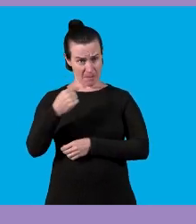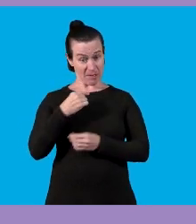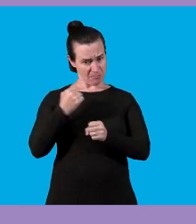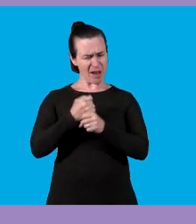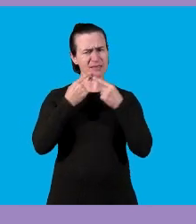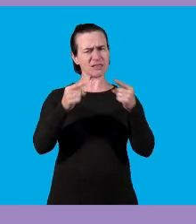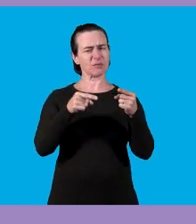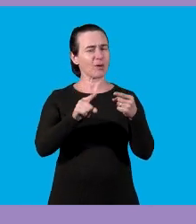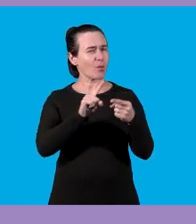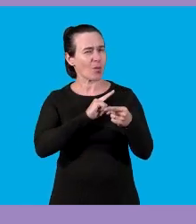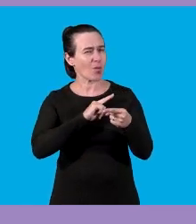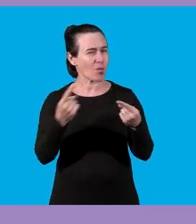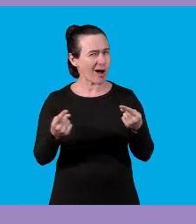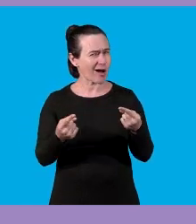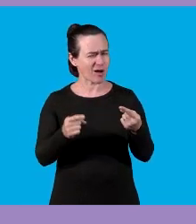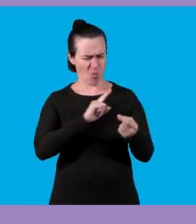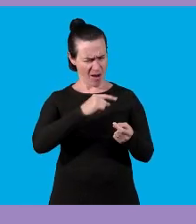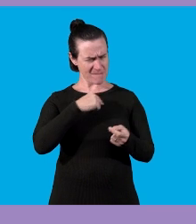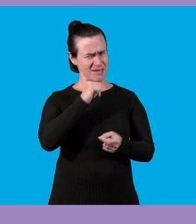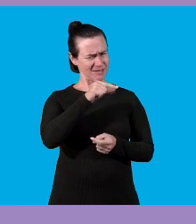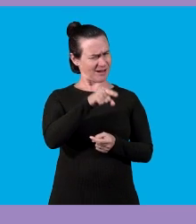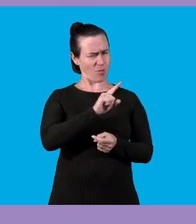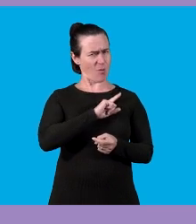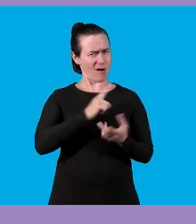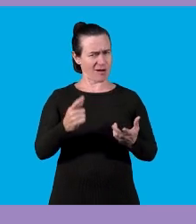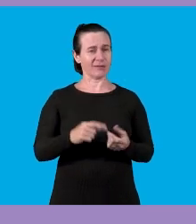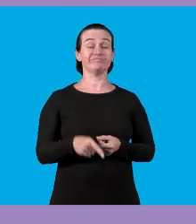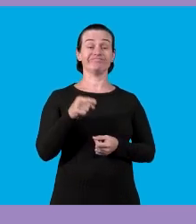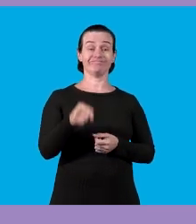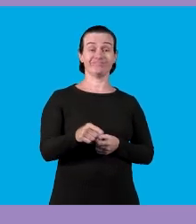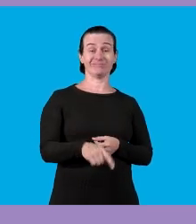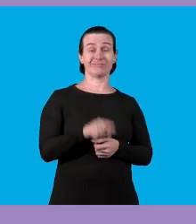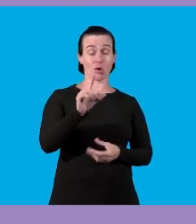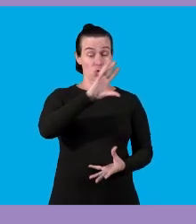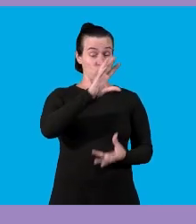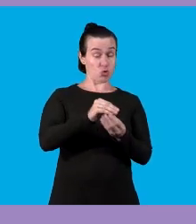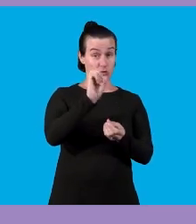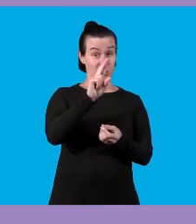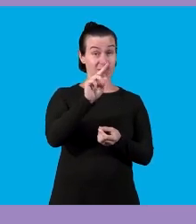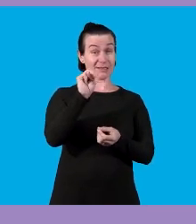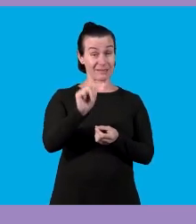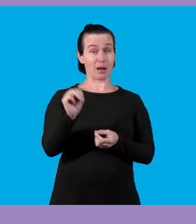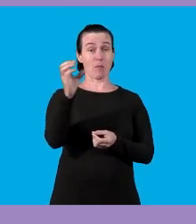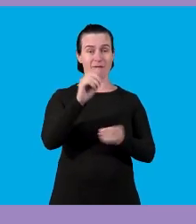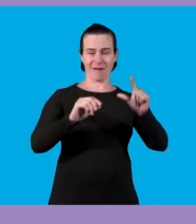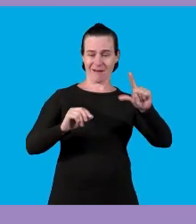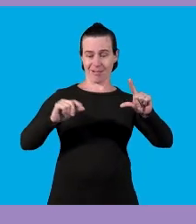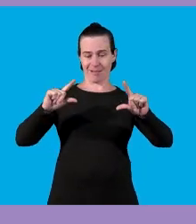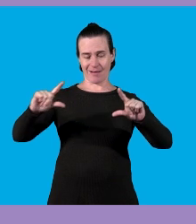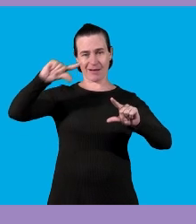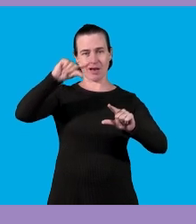reason for it. We are saying this is the sum of angles of a triangle.